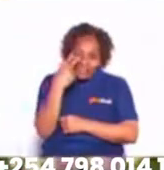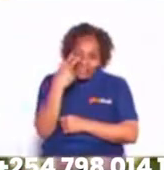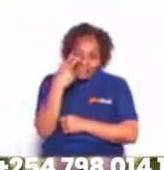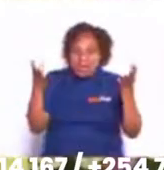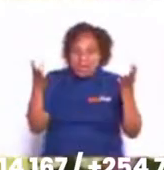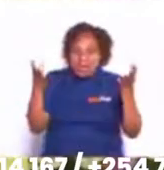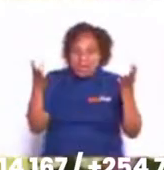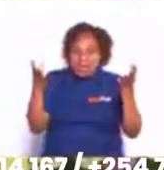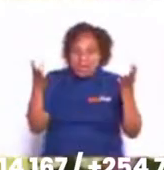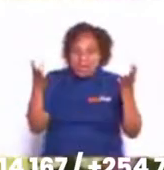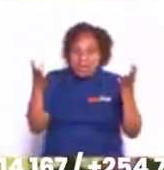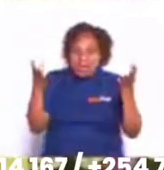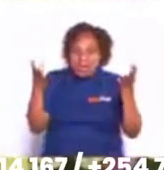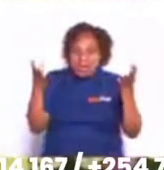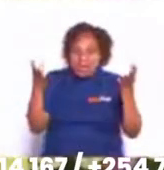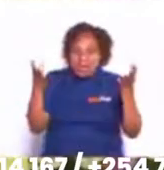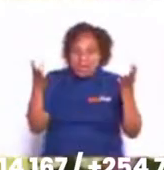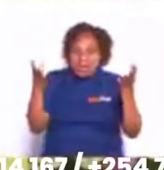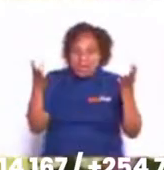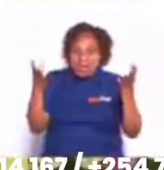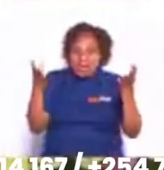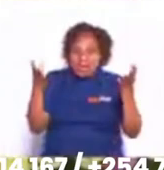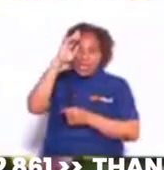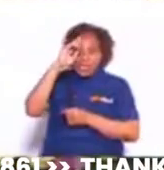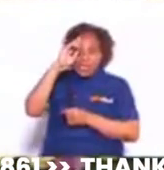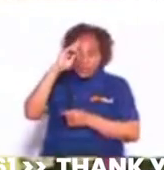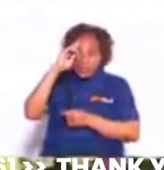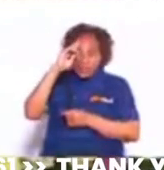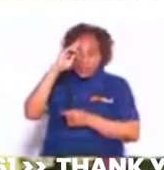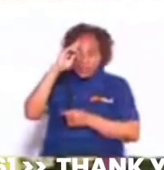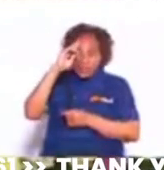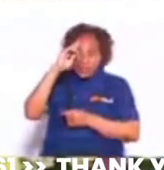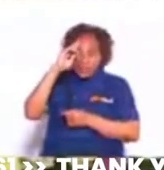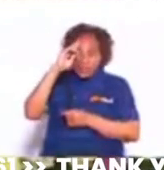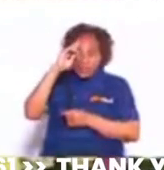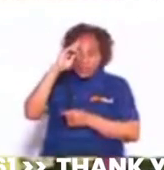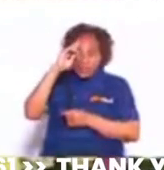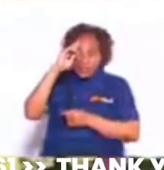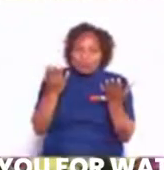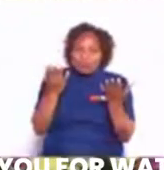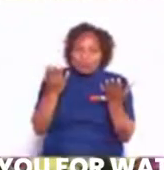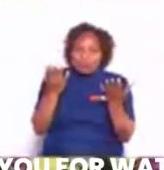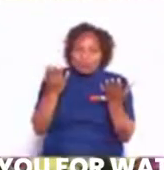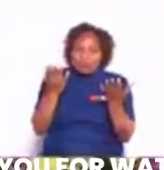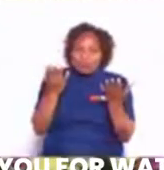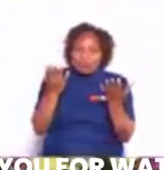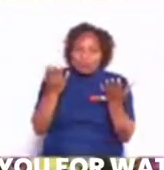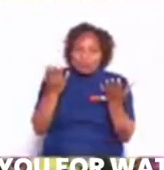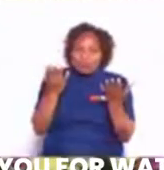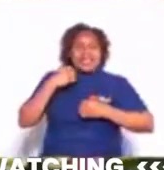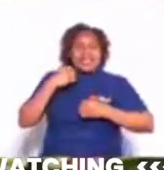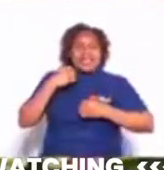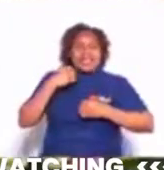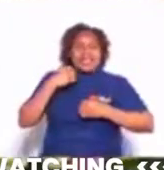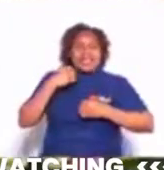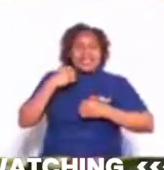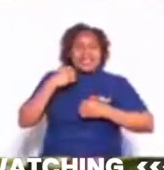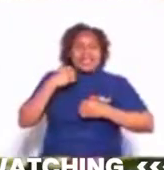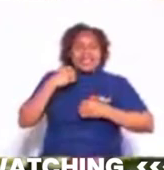succeed, one of the reasons they have so-called emotional